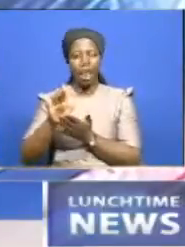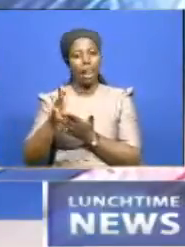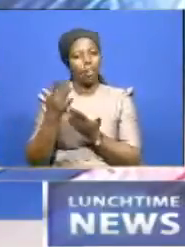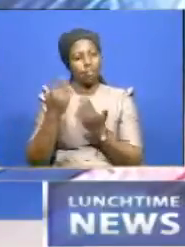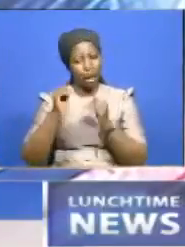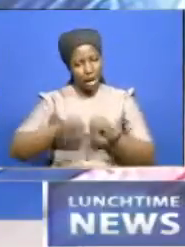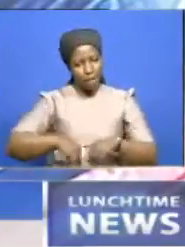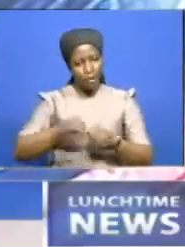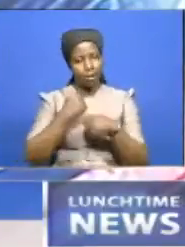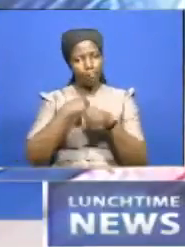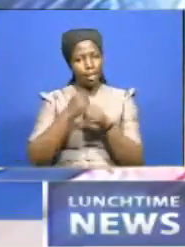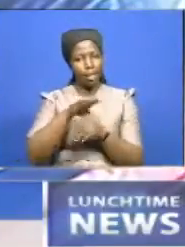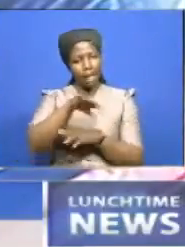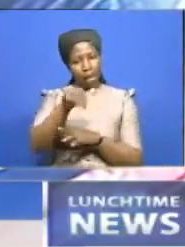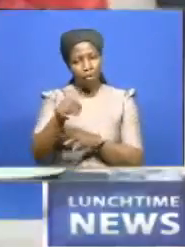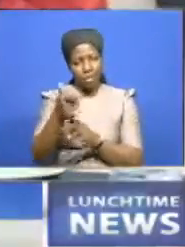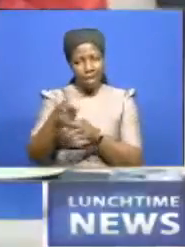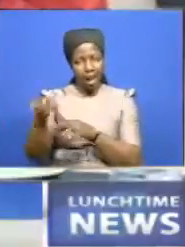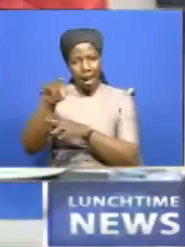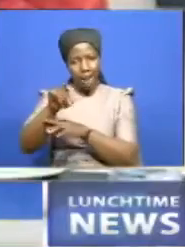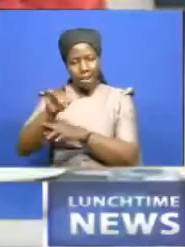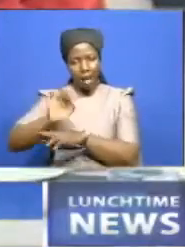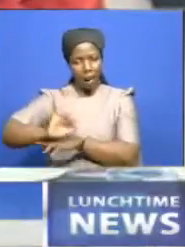increase the county's pending bills.